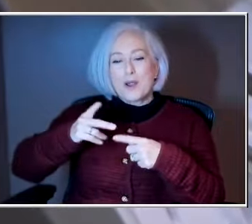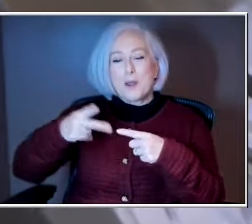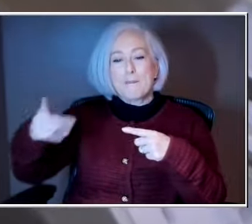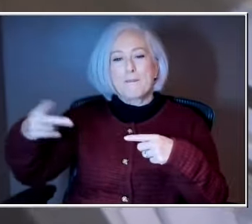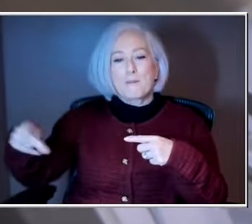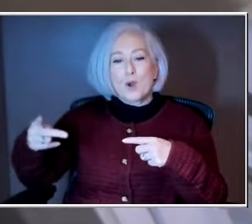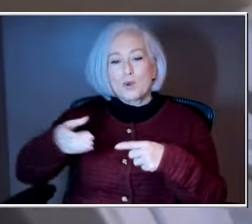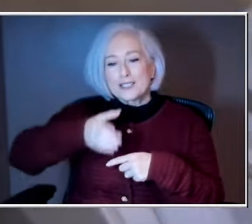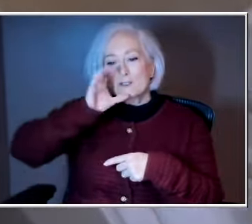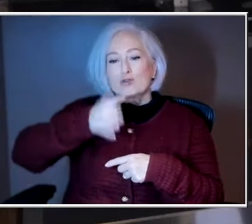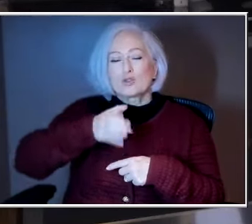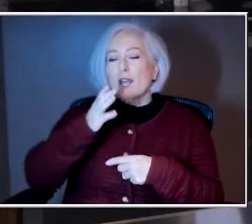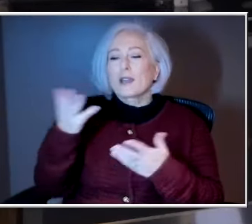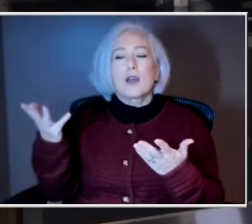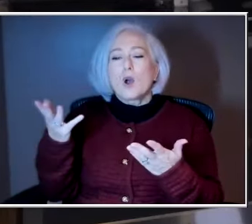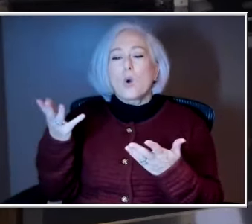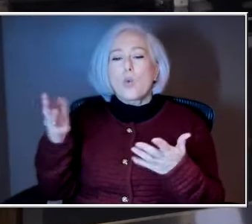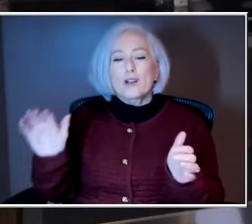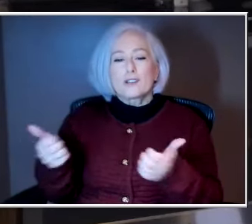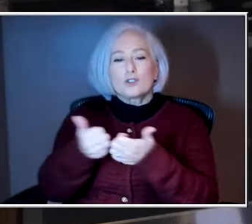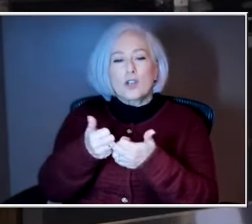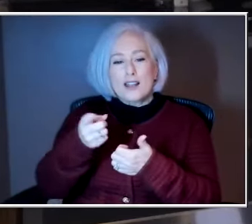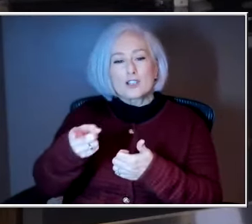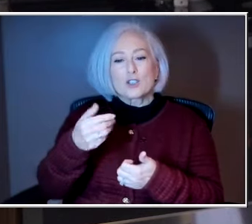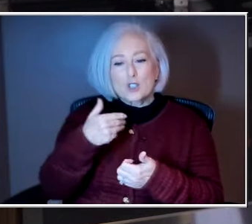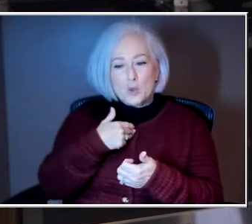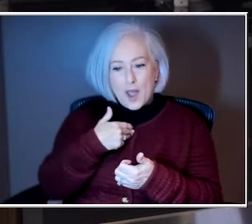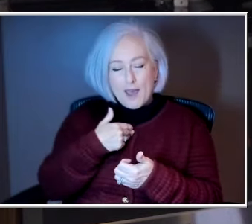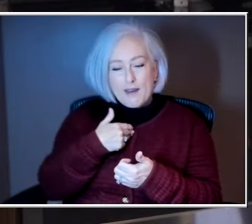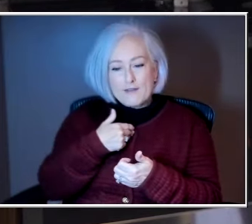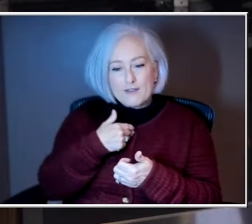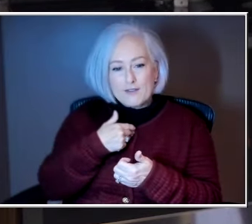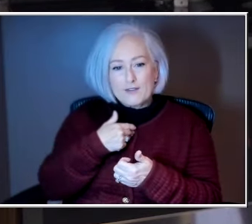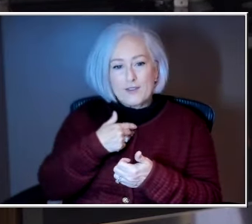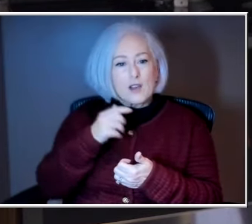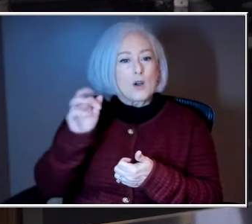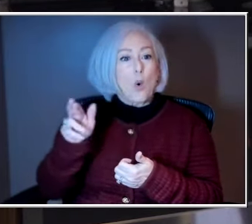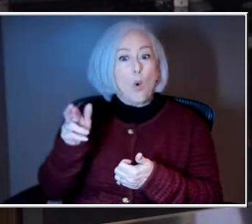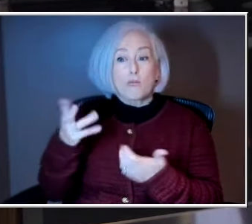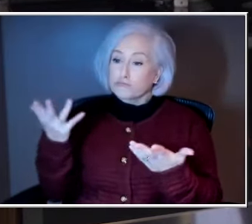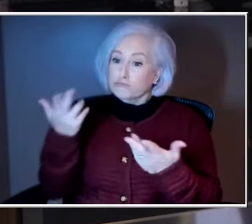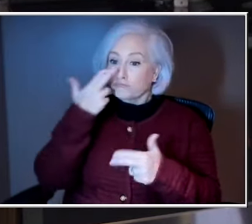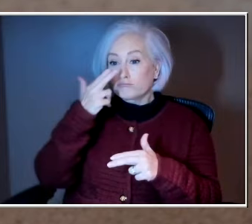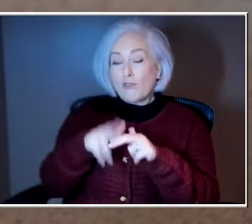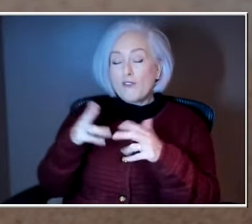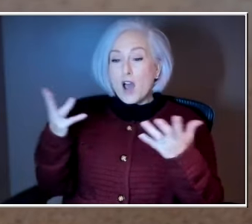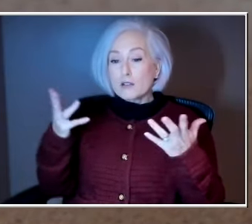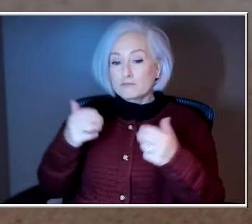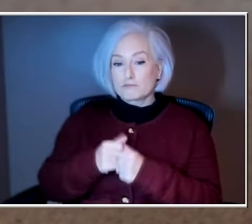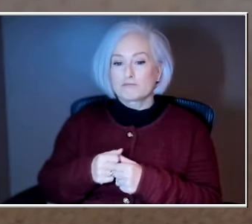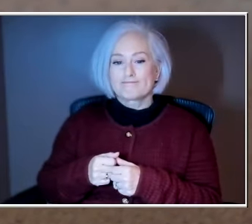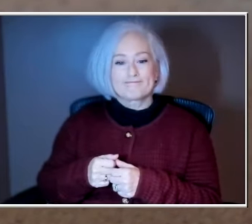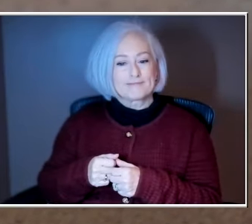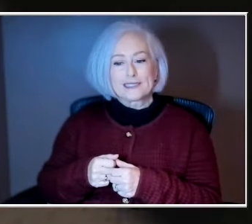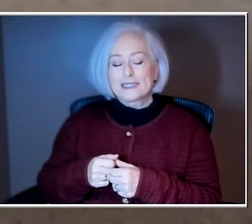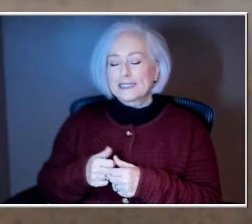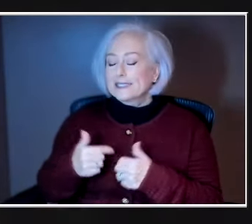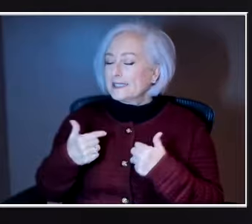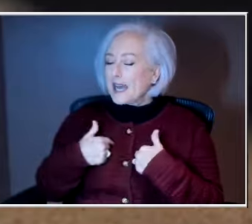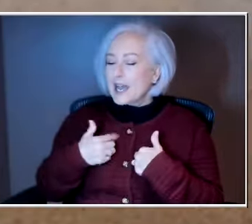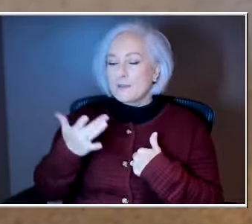post-surgery? What kind of challenges has it posed, or has it been kind of a fun challenge? You know, I'm a very regimented kind of person. I am